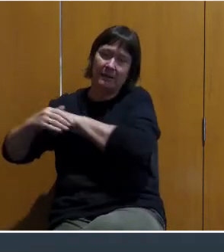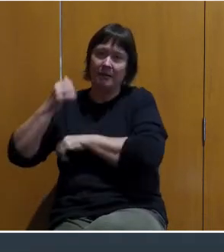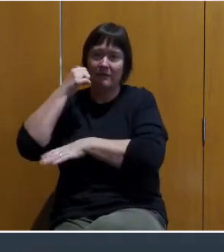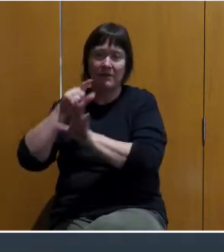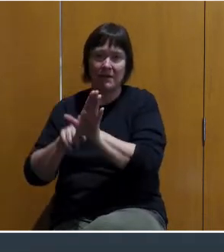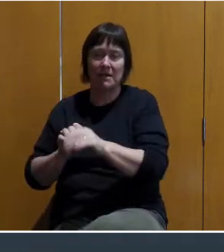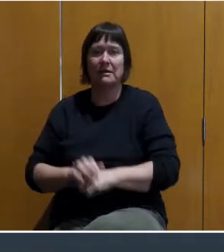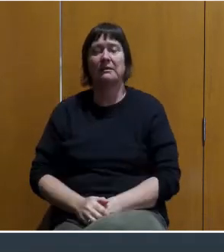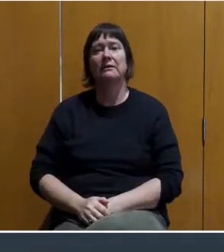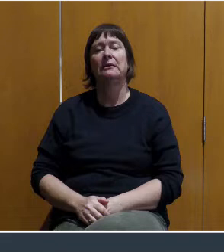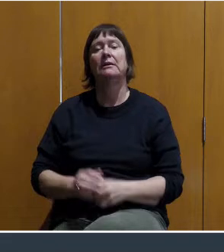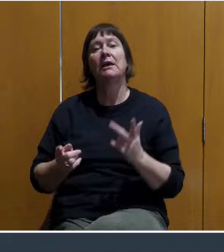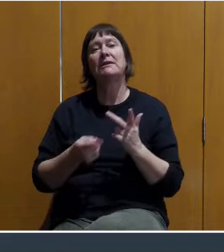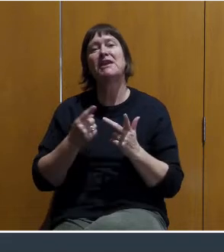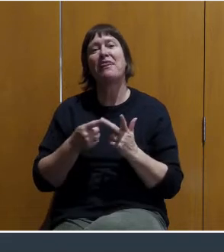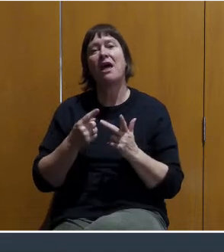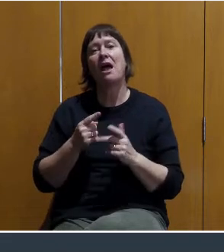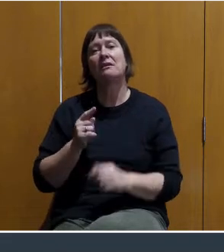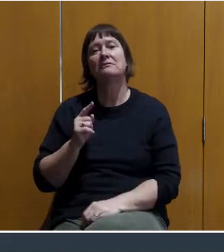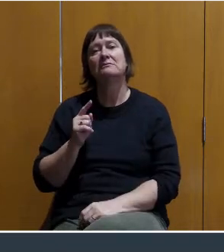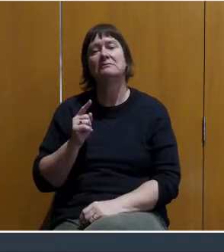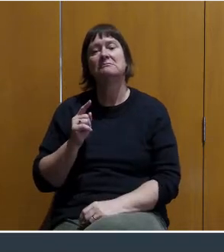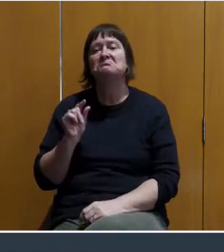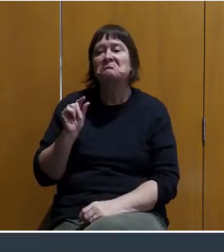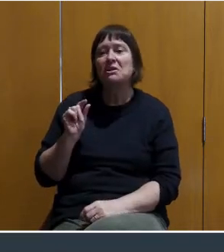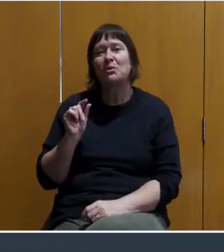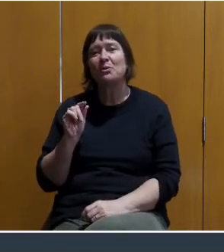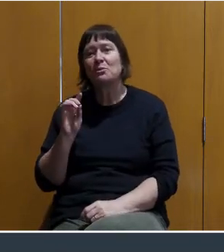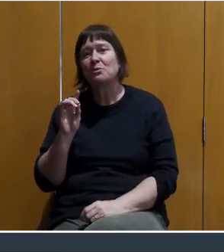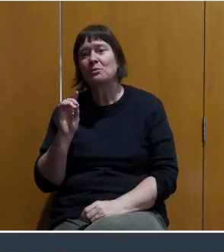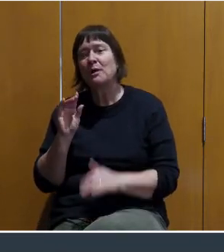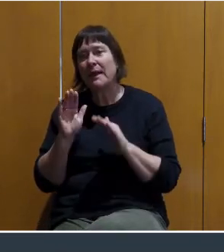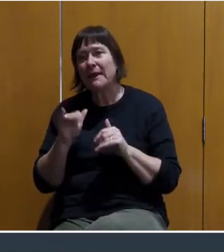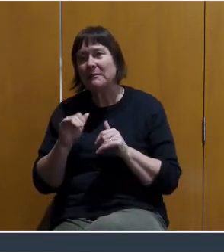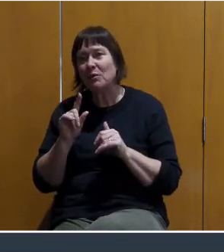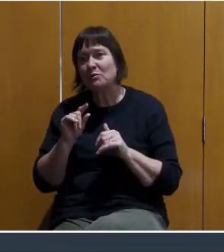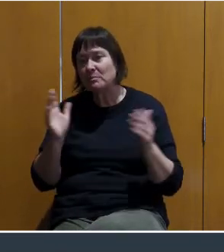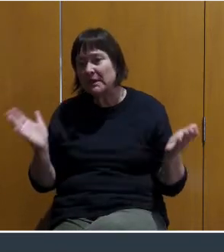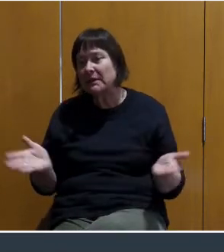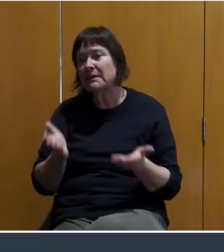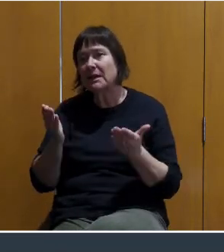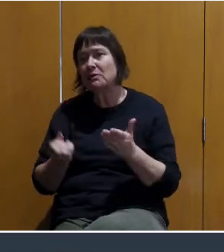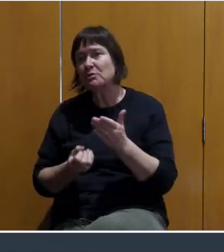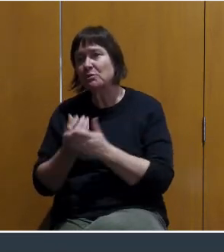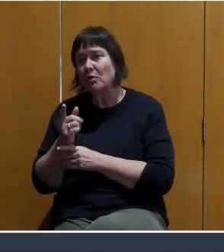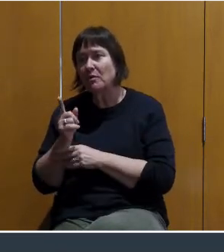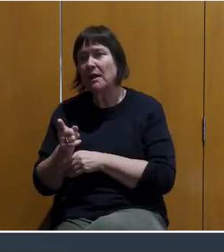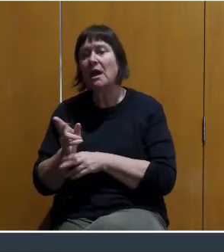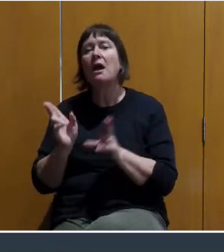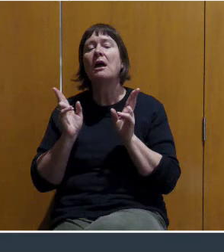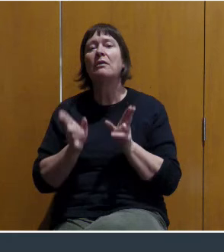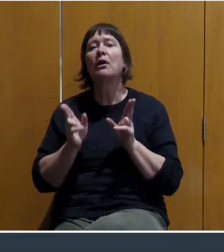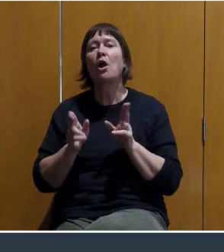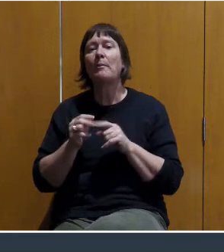Now, another little creature that could be encouraged to grow there is the common skink. It has